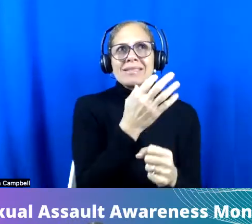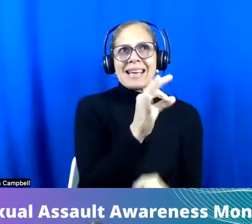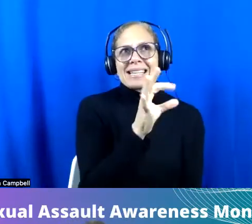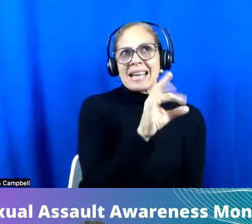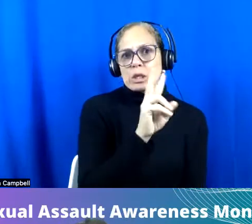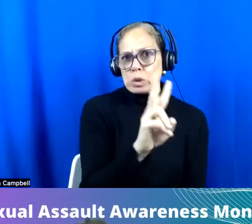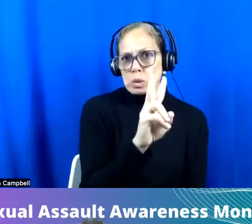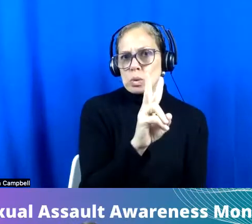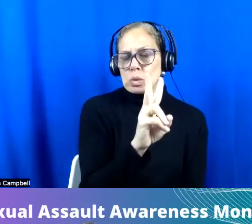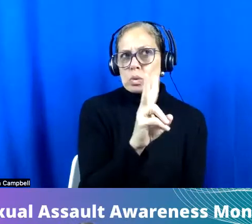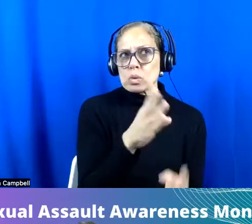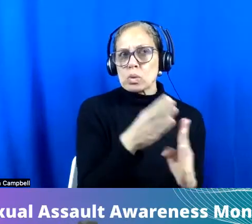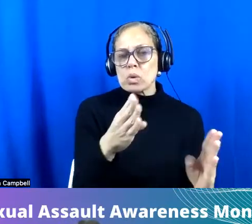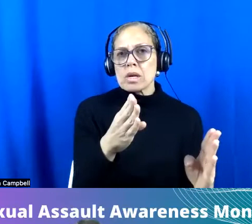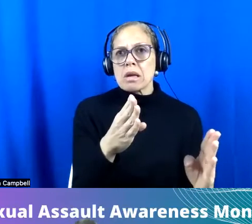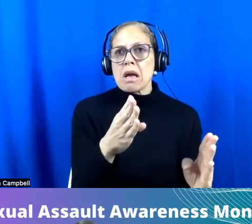1992, and really